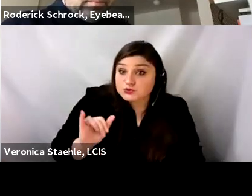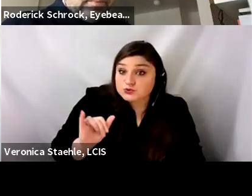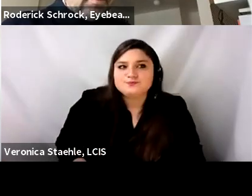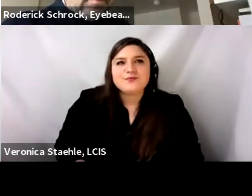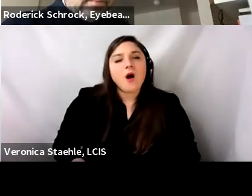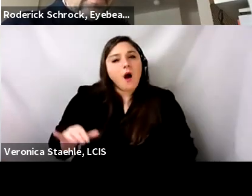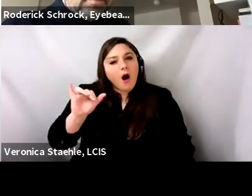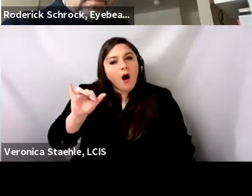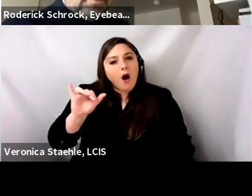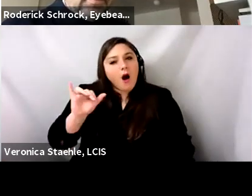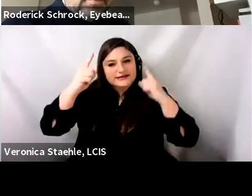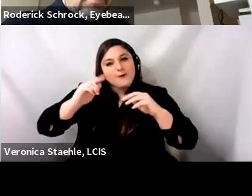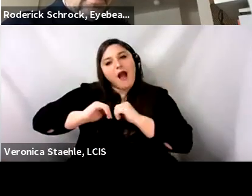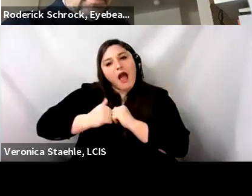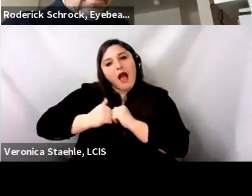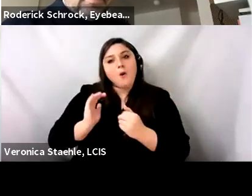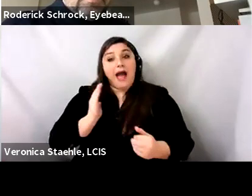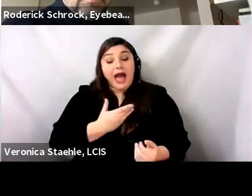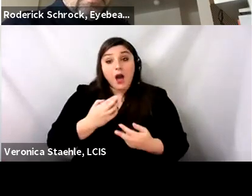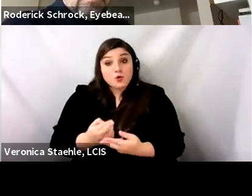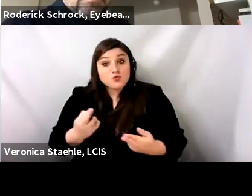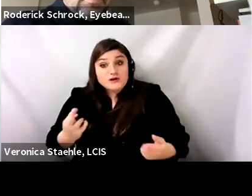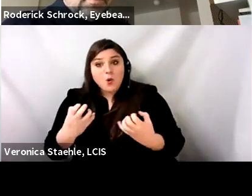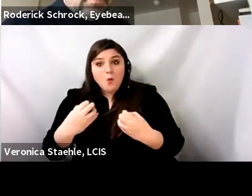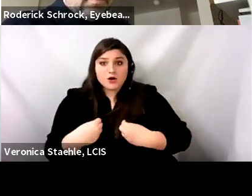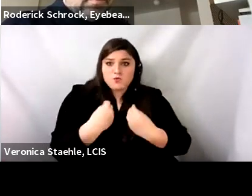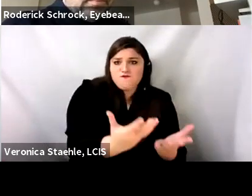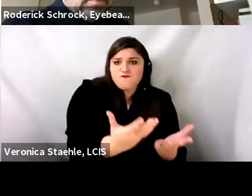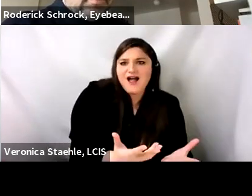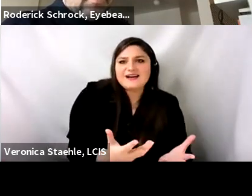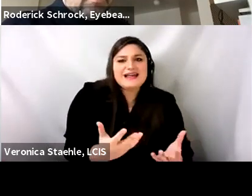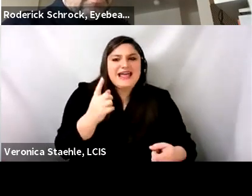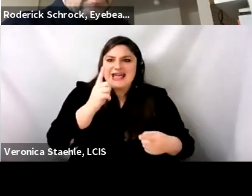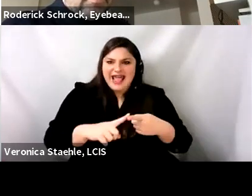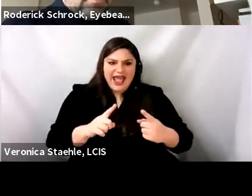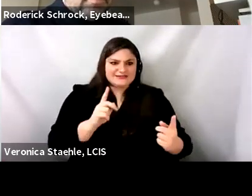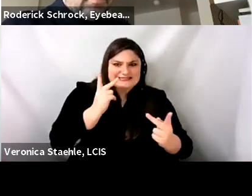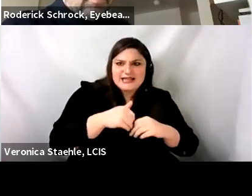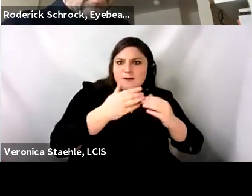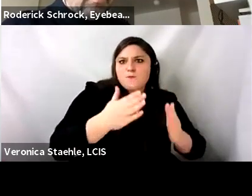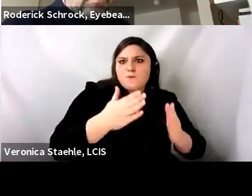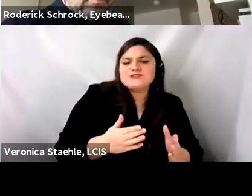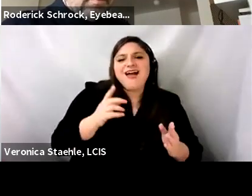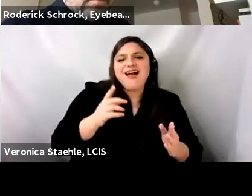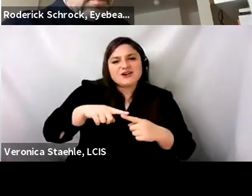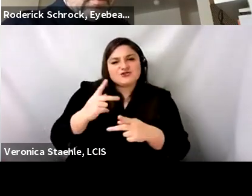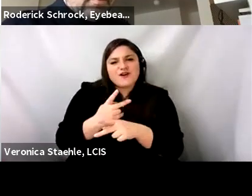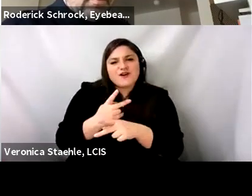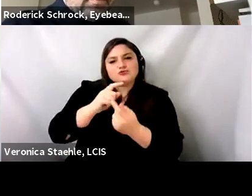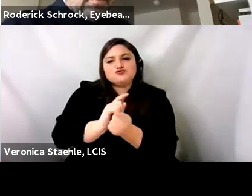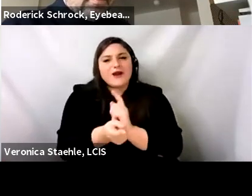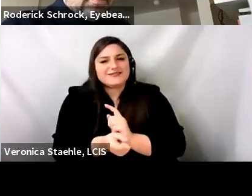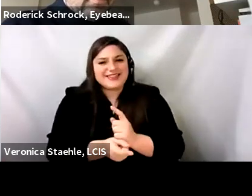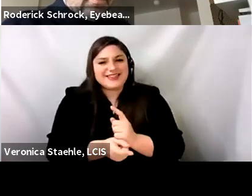translate and always translate to access for our community, our young people and our families in particular. And so we